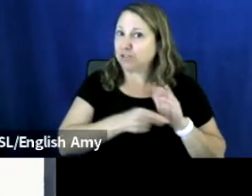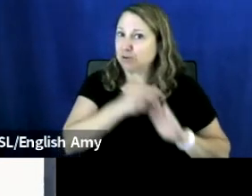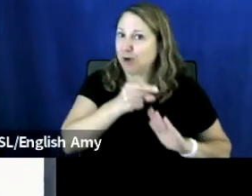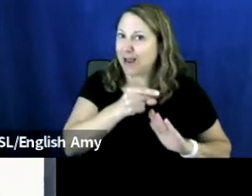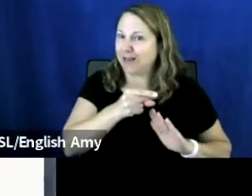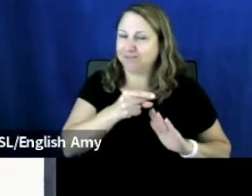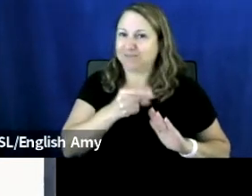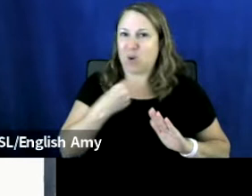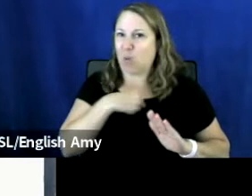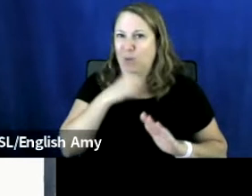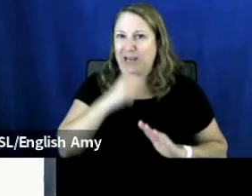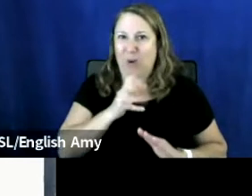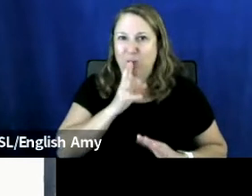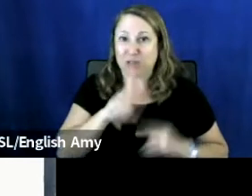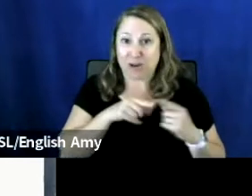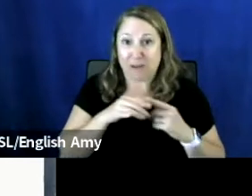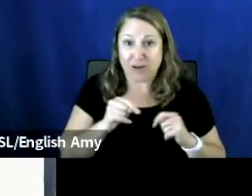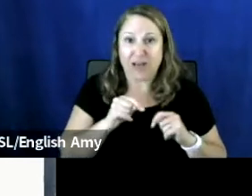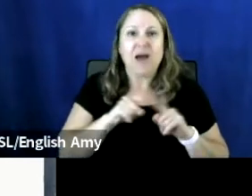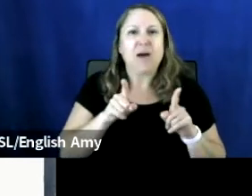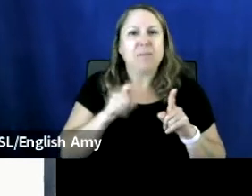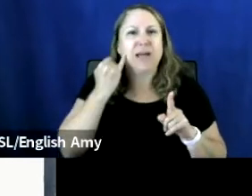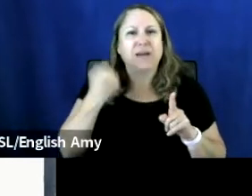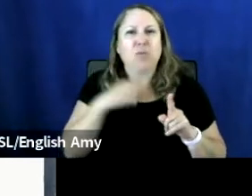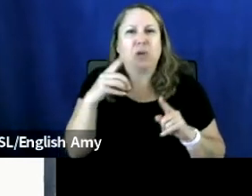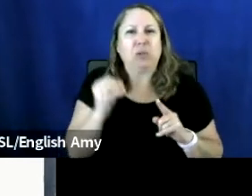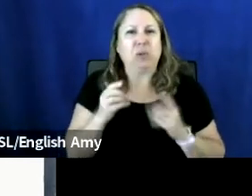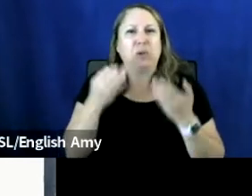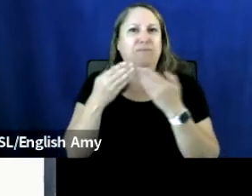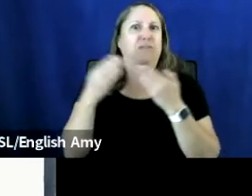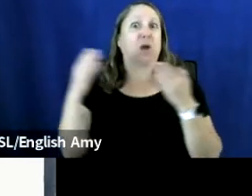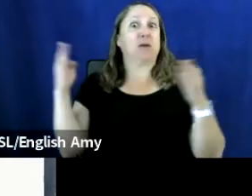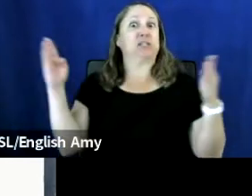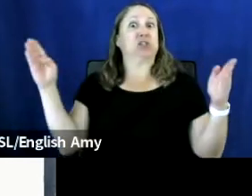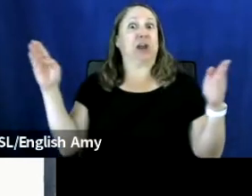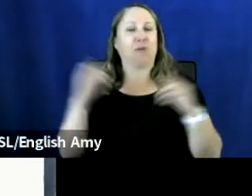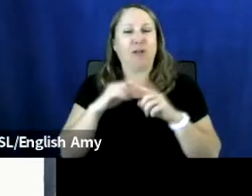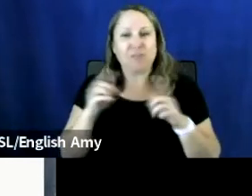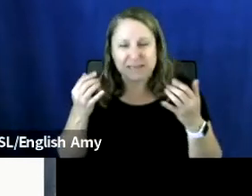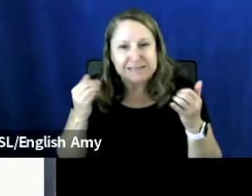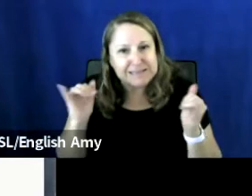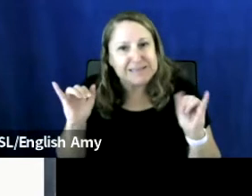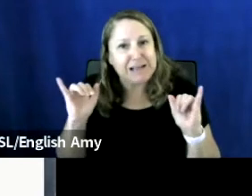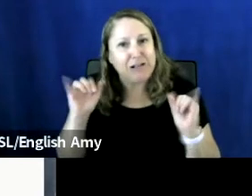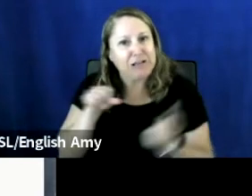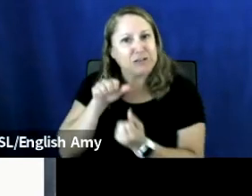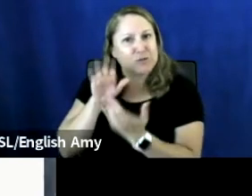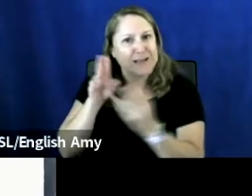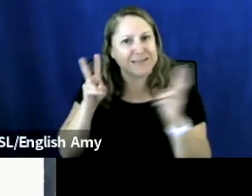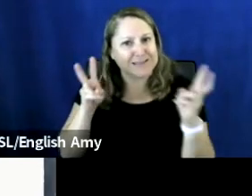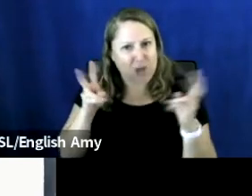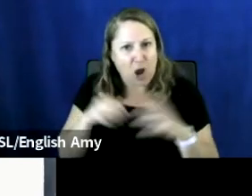really talk about it, but when we do, it's very general. But it's still like addressing the topic. It's not like,